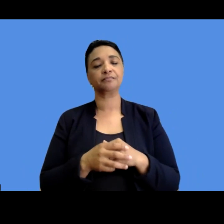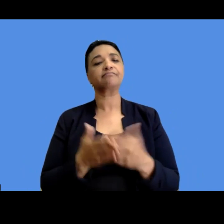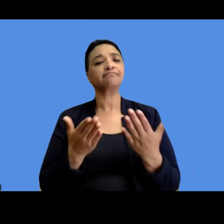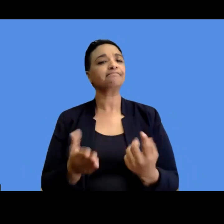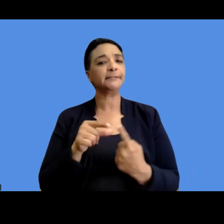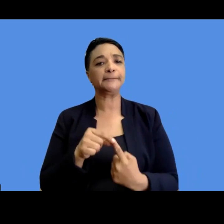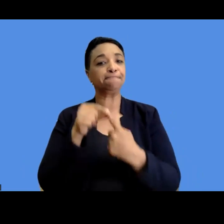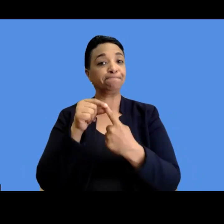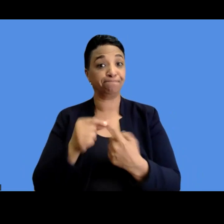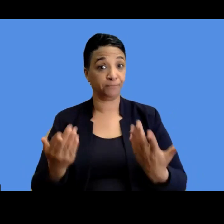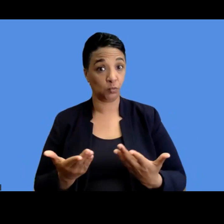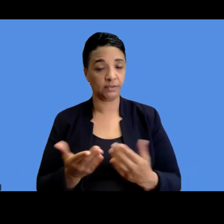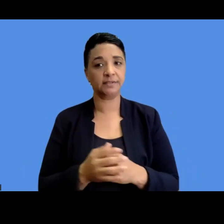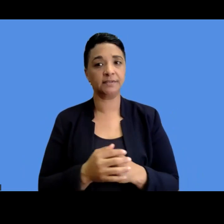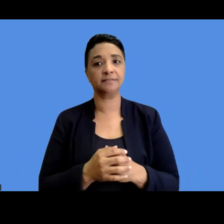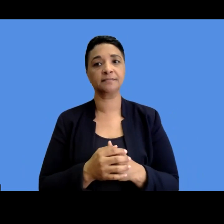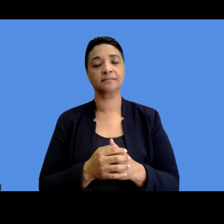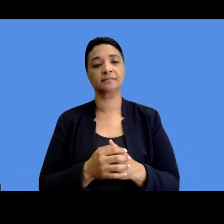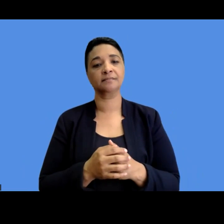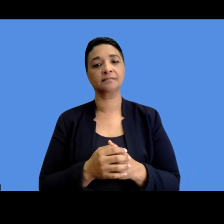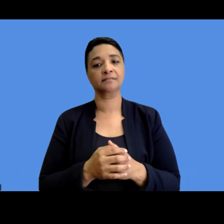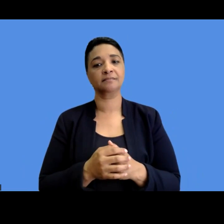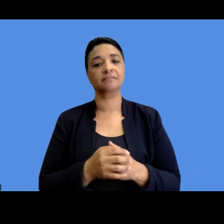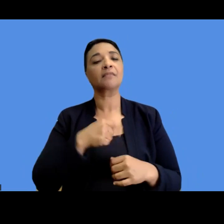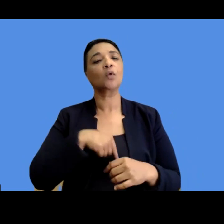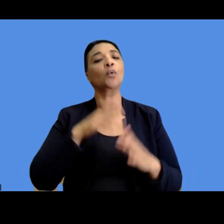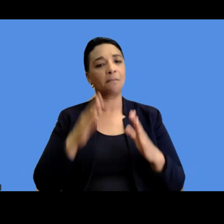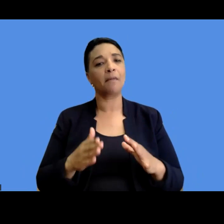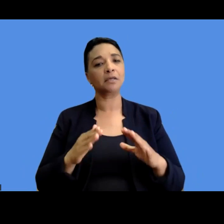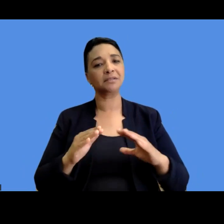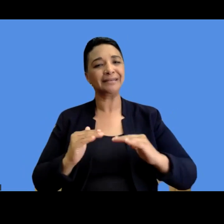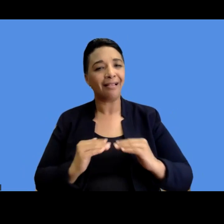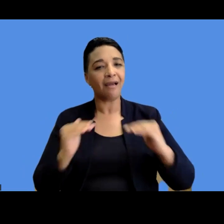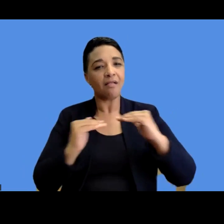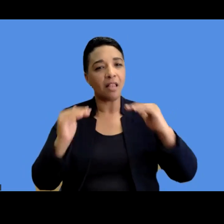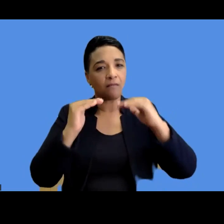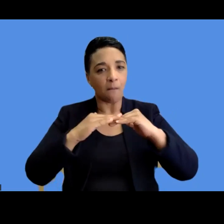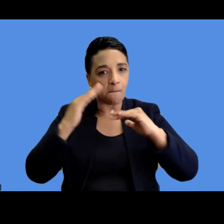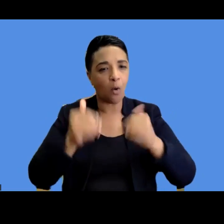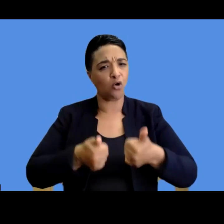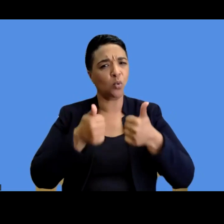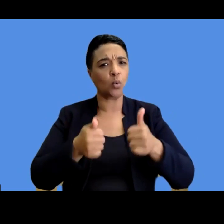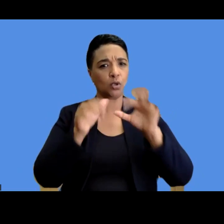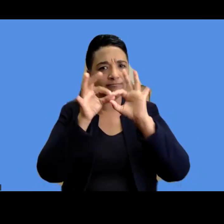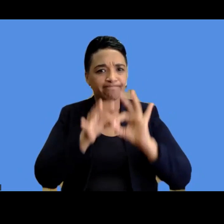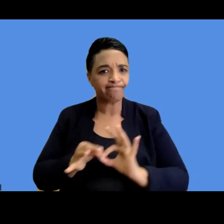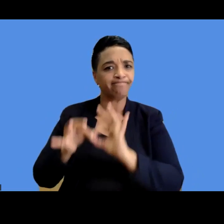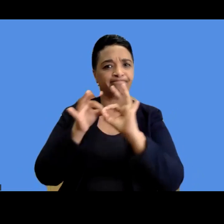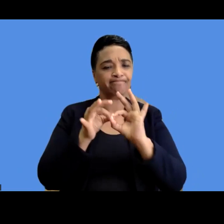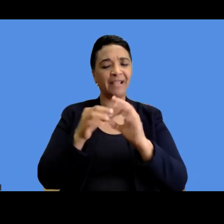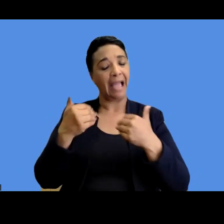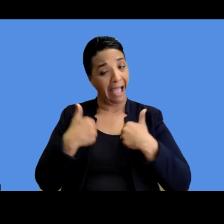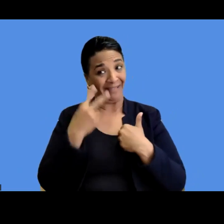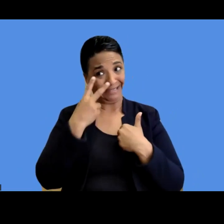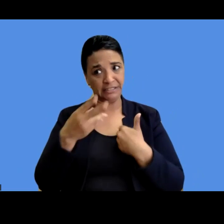here that now we need to better coordinate at different level. And there is a lot of option, and there is a lot of challenges, and there is a lot